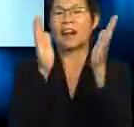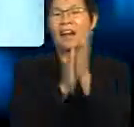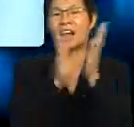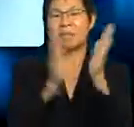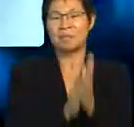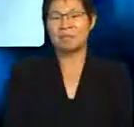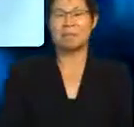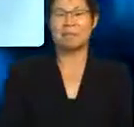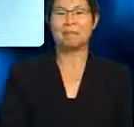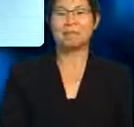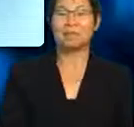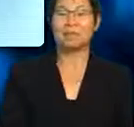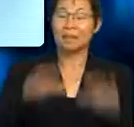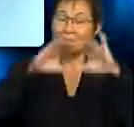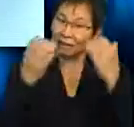a clap.